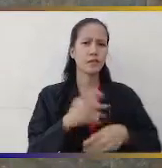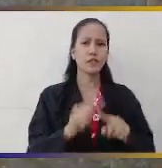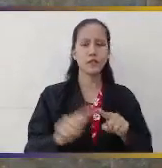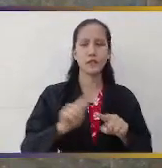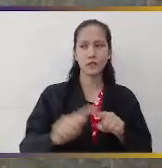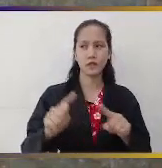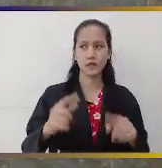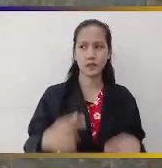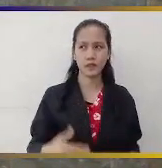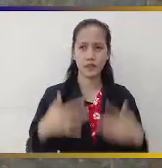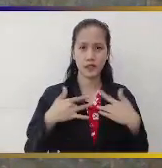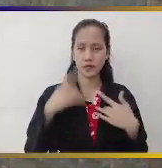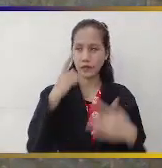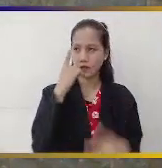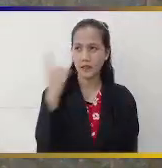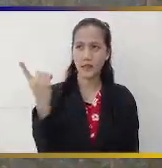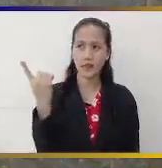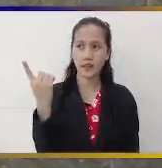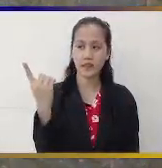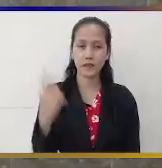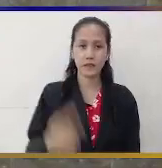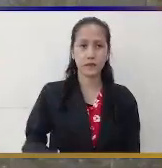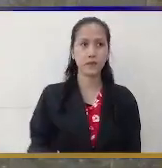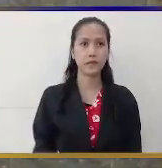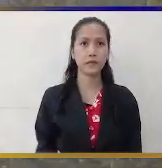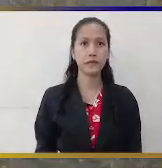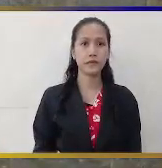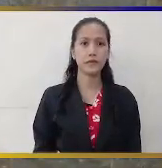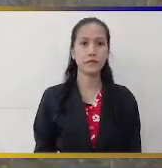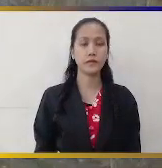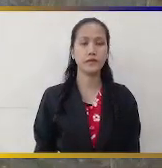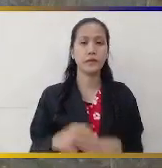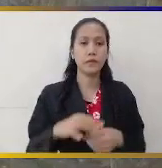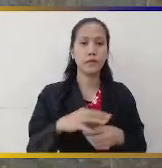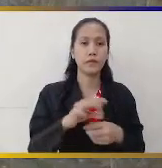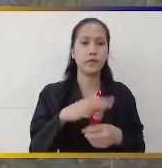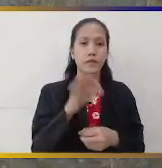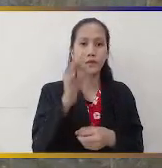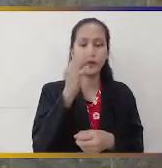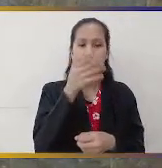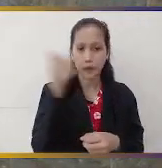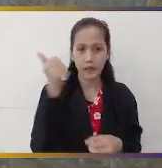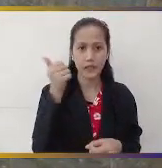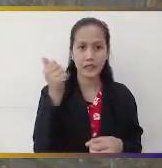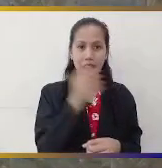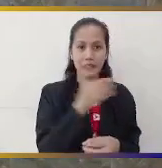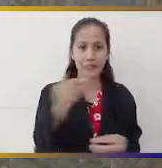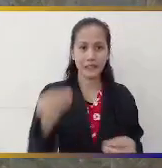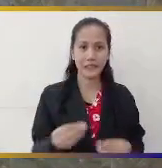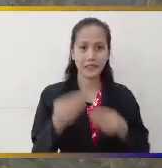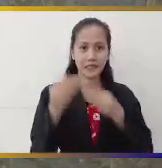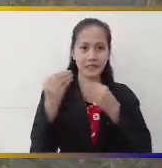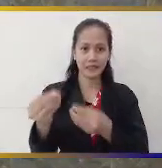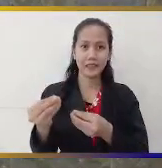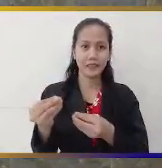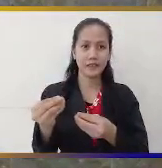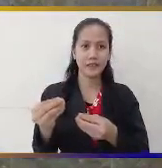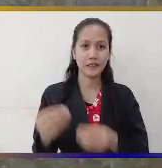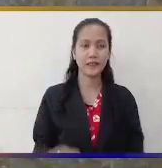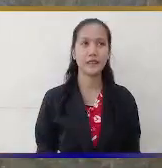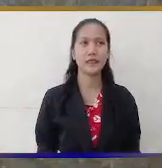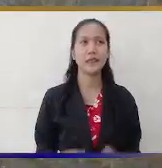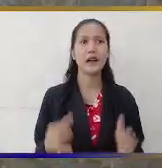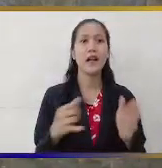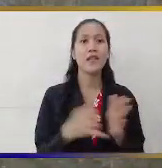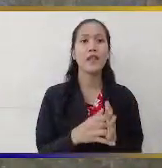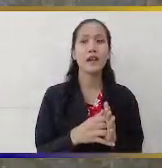young. I'm telling you, if you get involved in soul winning and giving, you're going to grow exponentially.